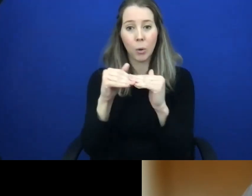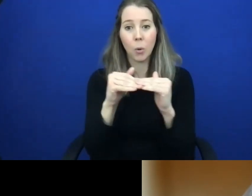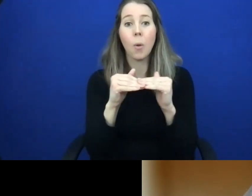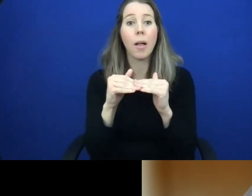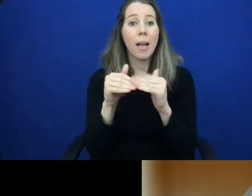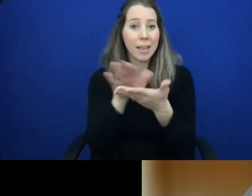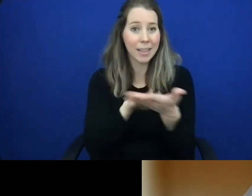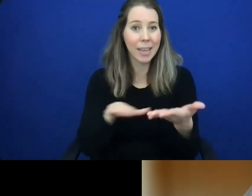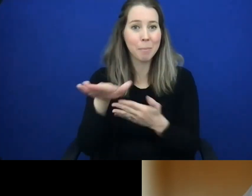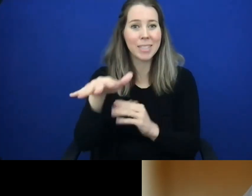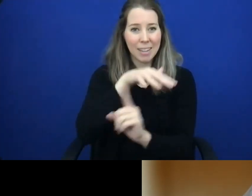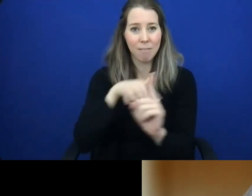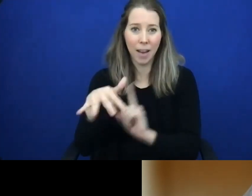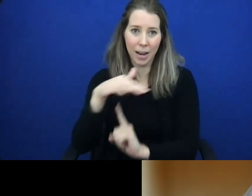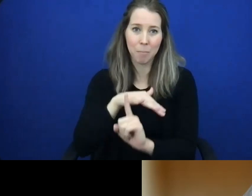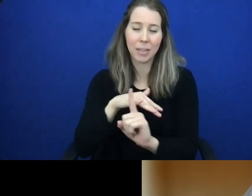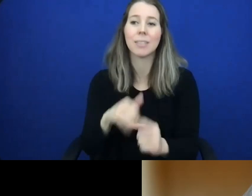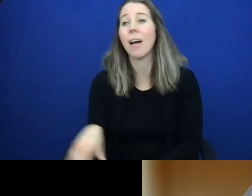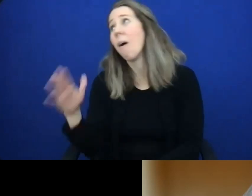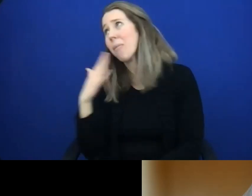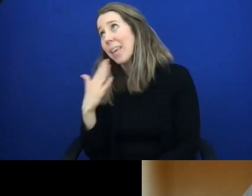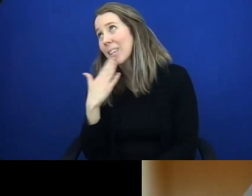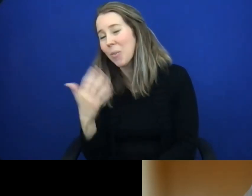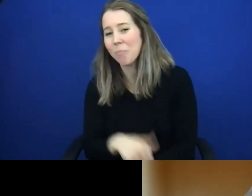campus environment. Thank you.